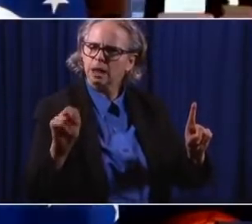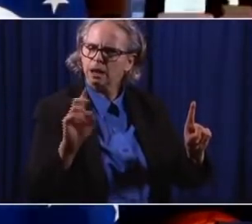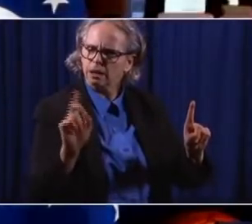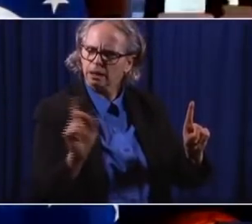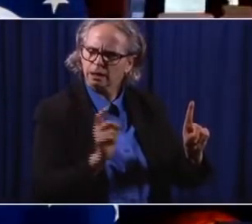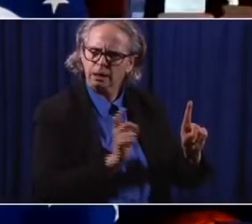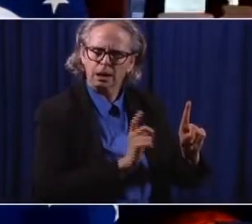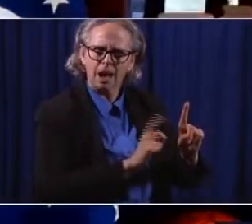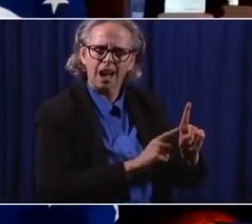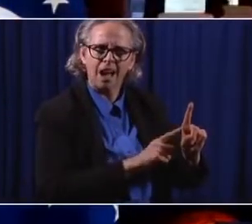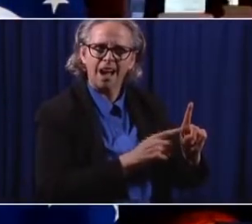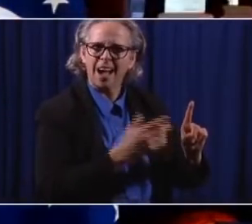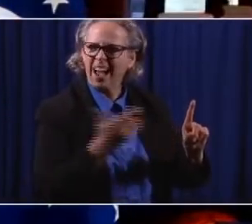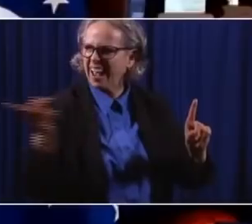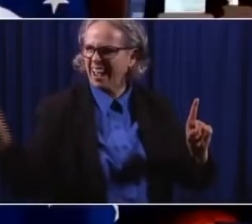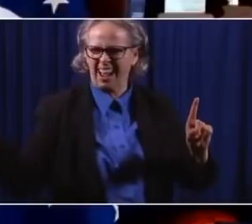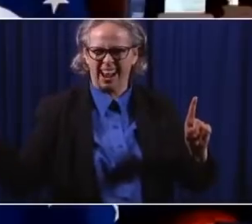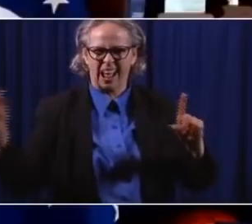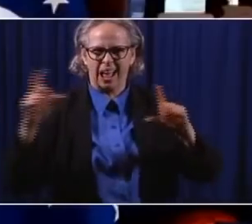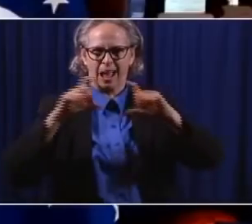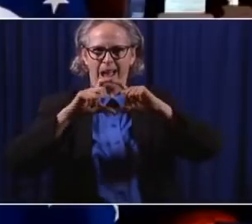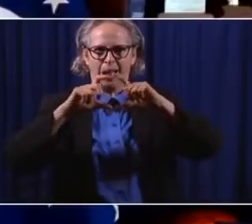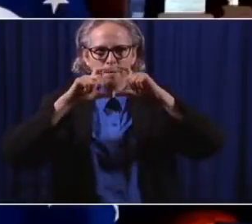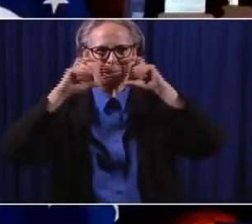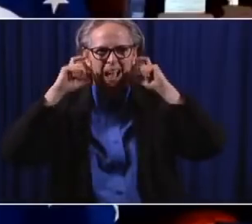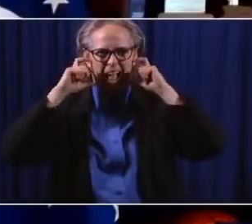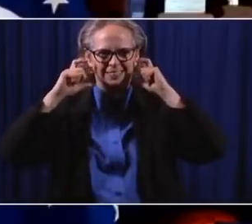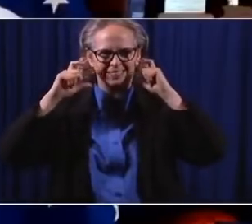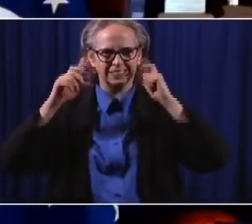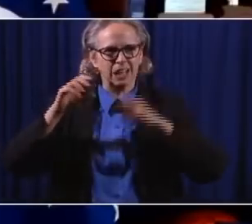mascots. So we have all of the mascots from